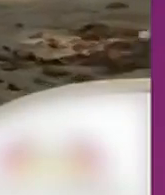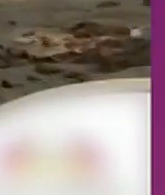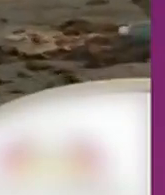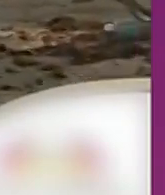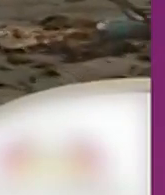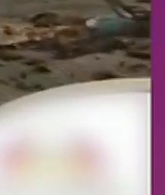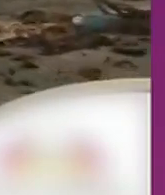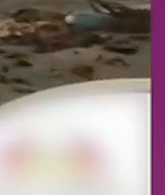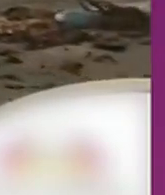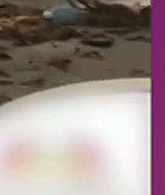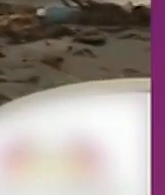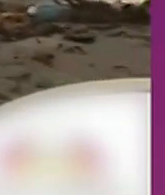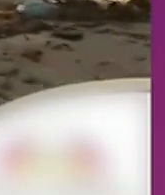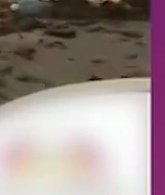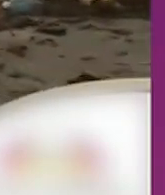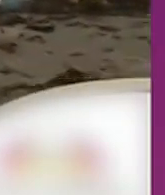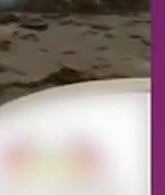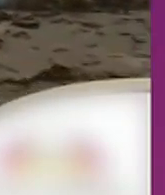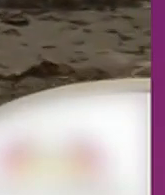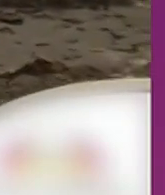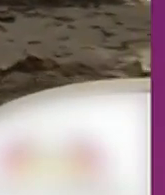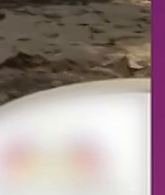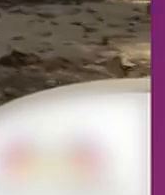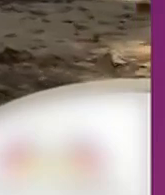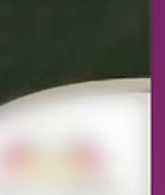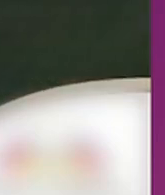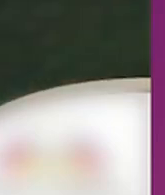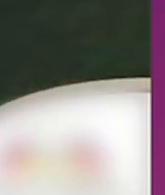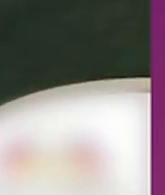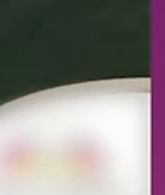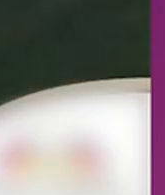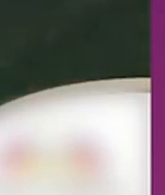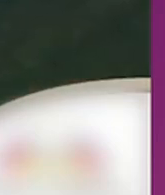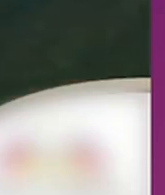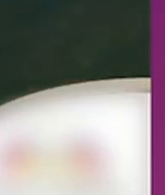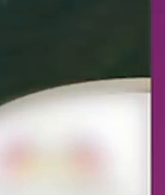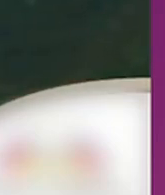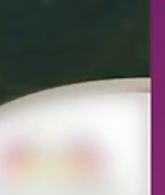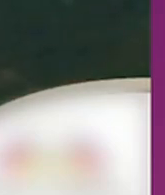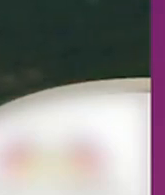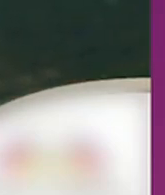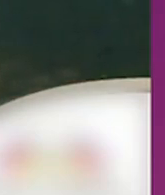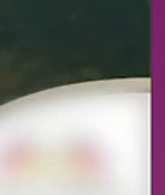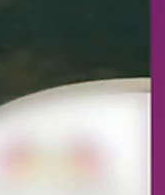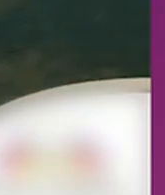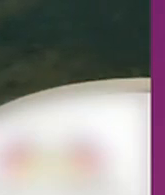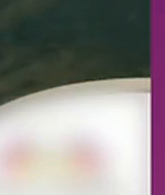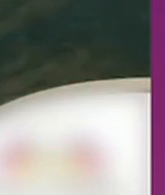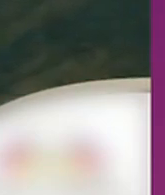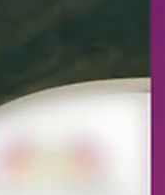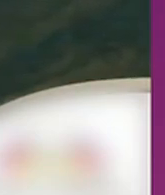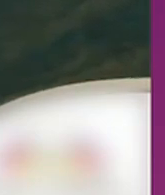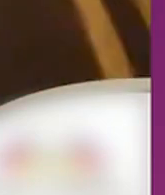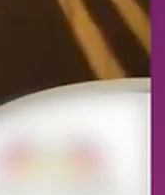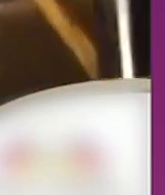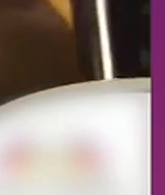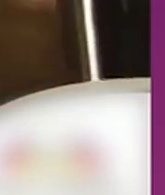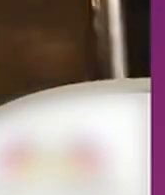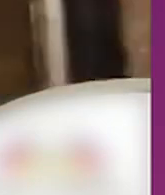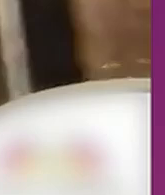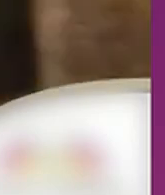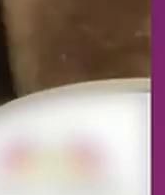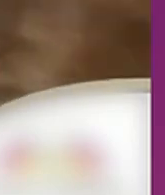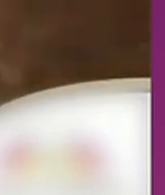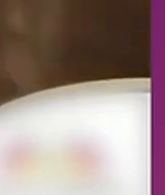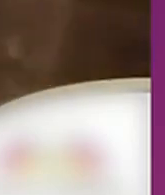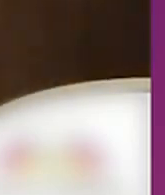Hi, I'm traveling around Thailand on my holiday. The weather is strange here, but I'm having a wonderful time.